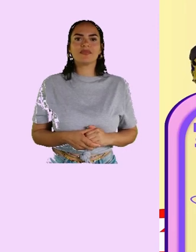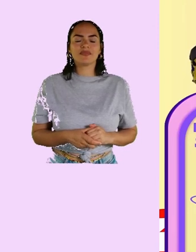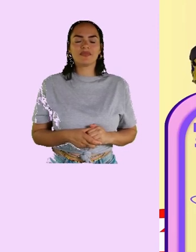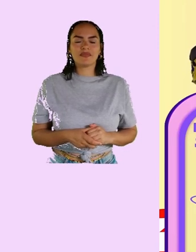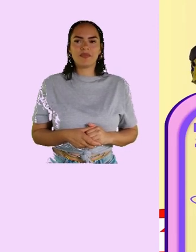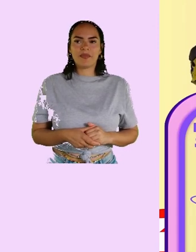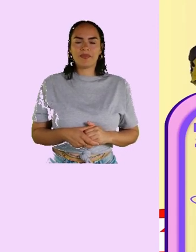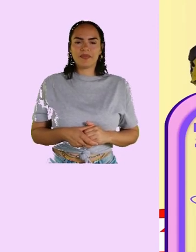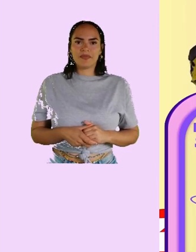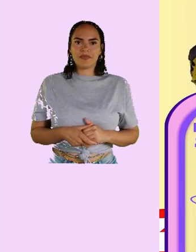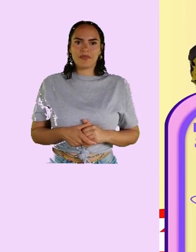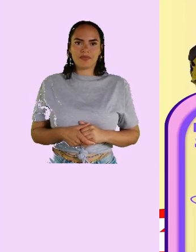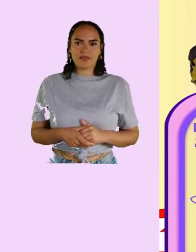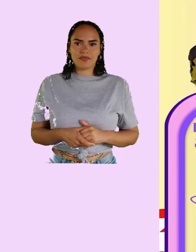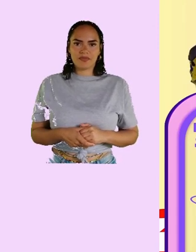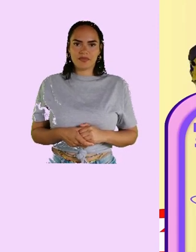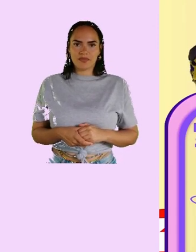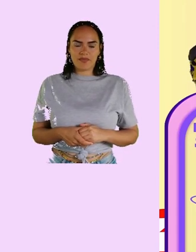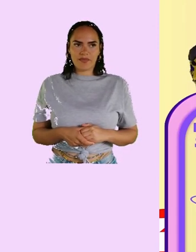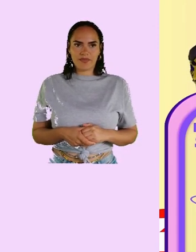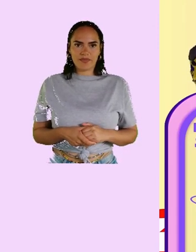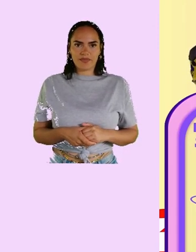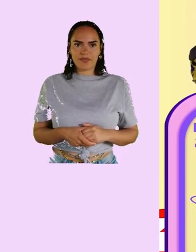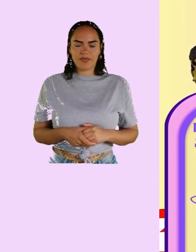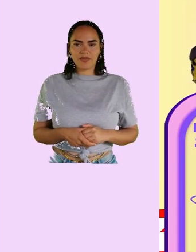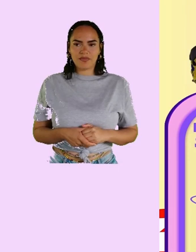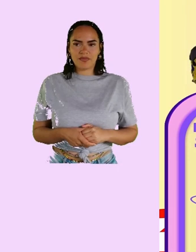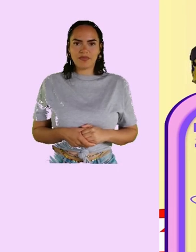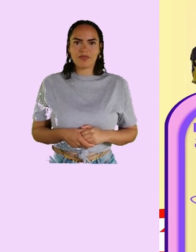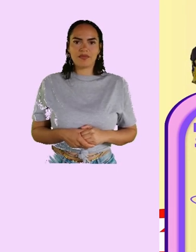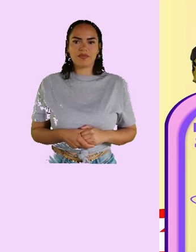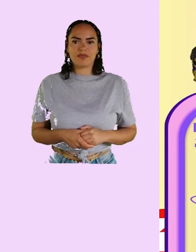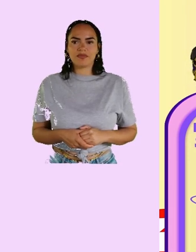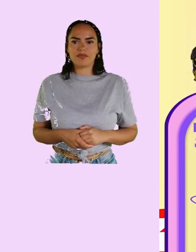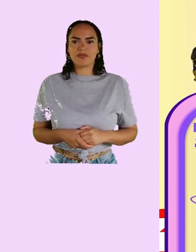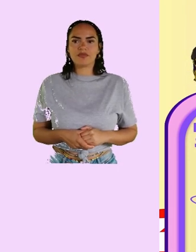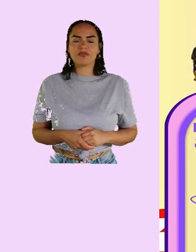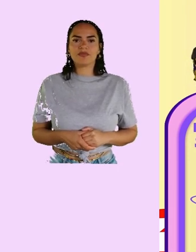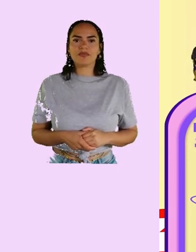question. In what year did then-President Thomas Sankara rename the country of Burkina Faso?